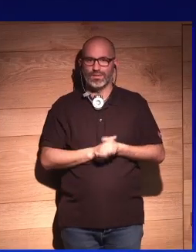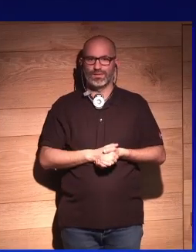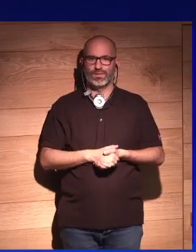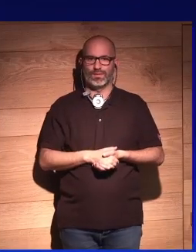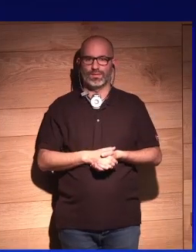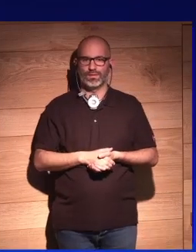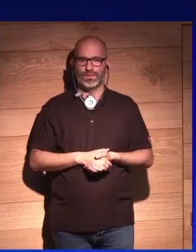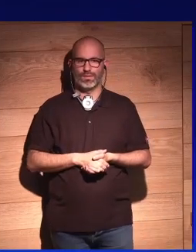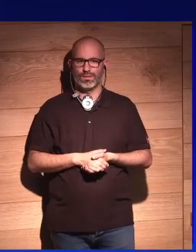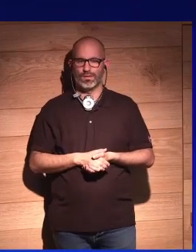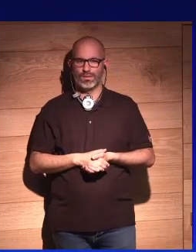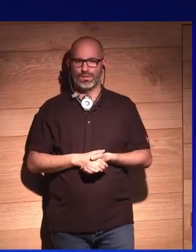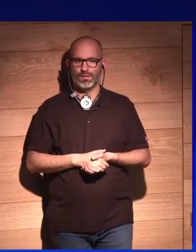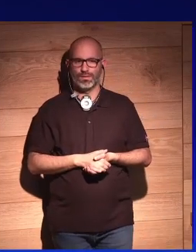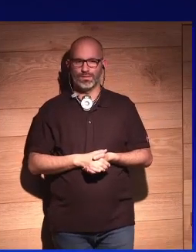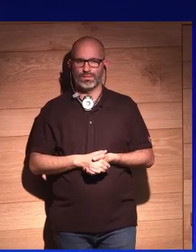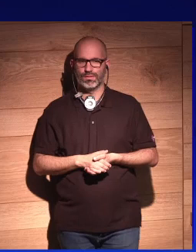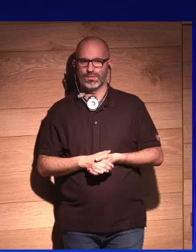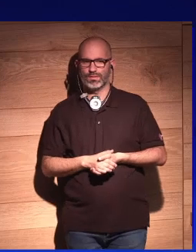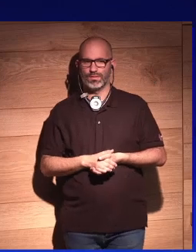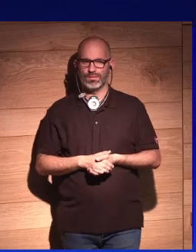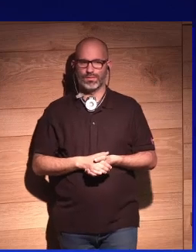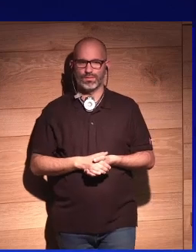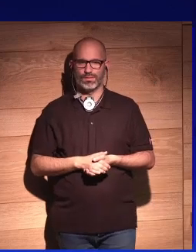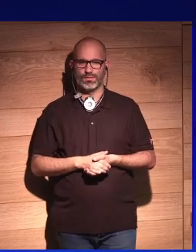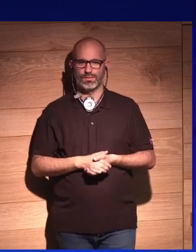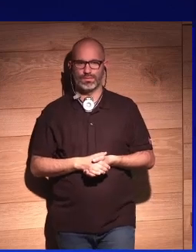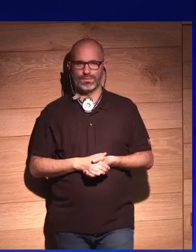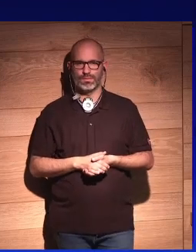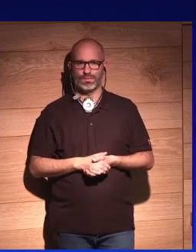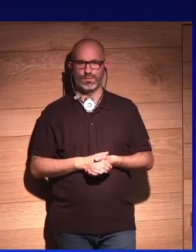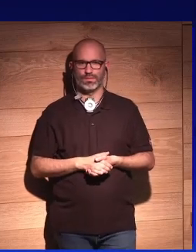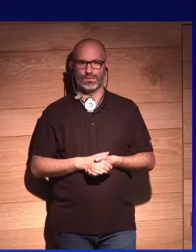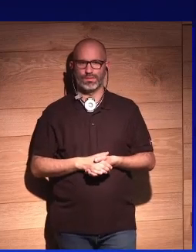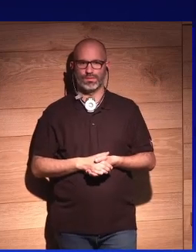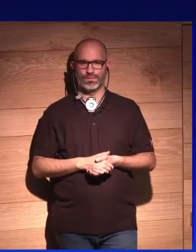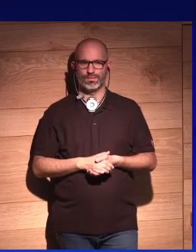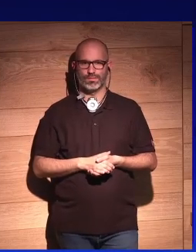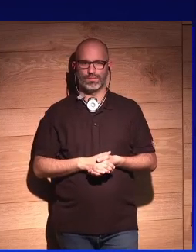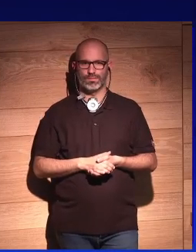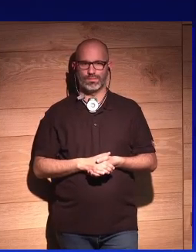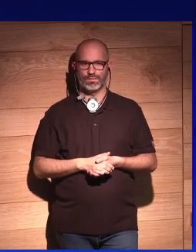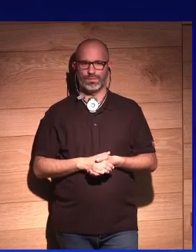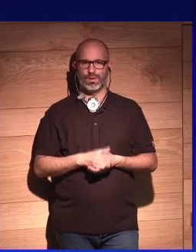You know, I'll go back to a recent example that I learned about from the medical